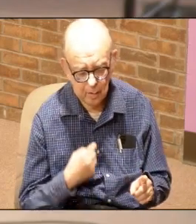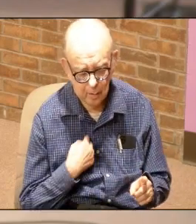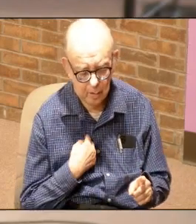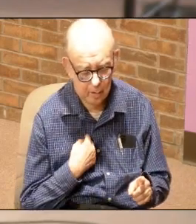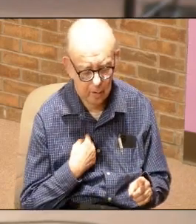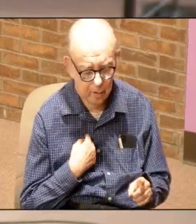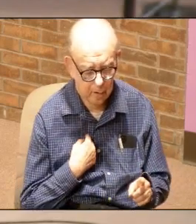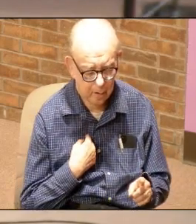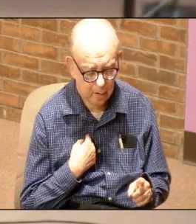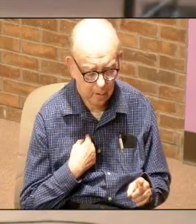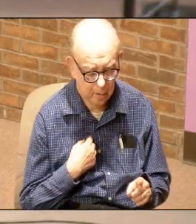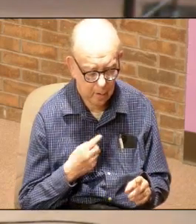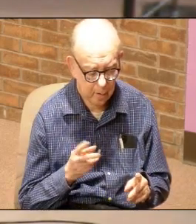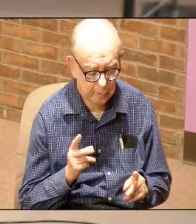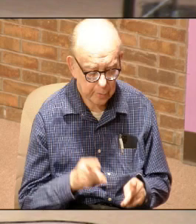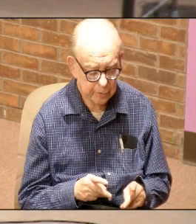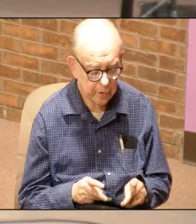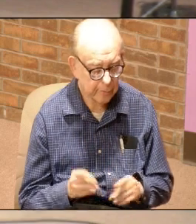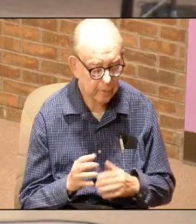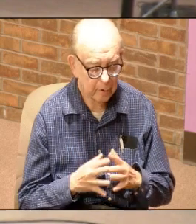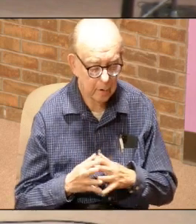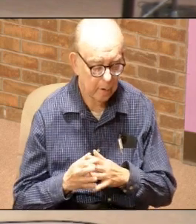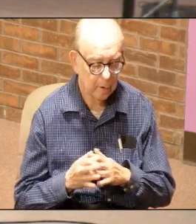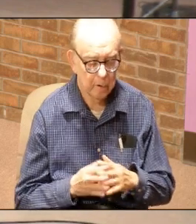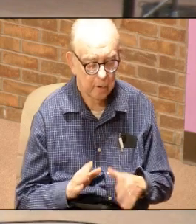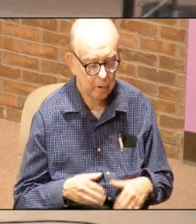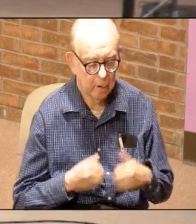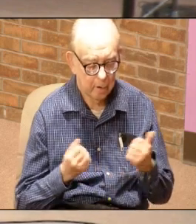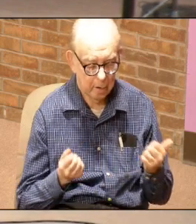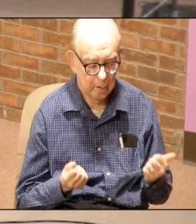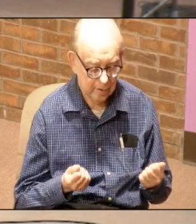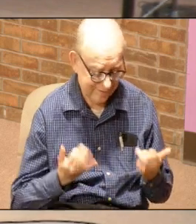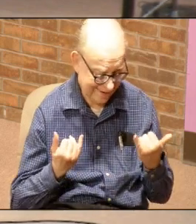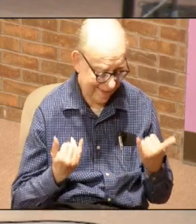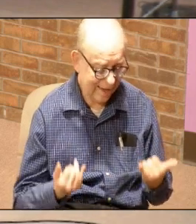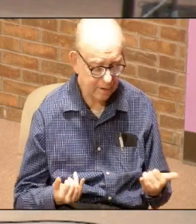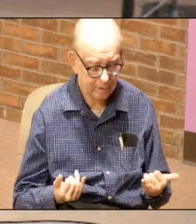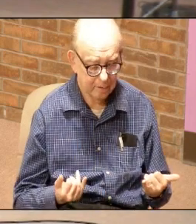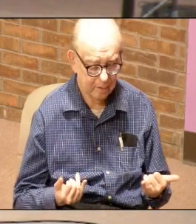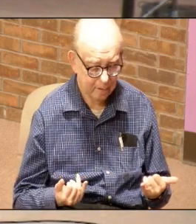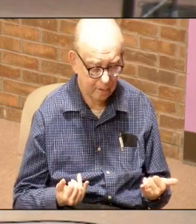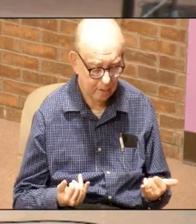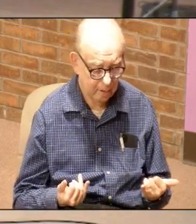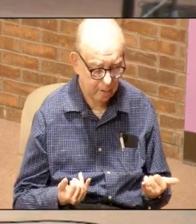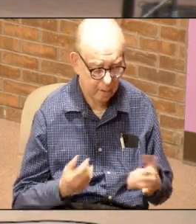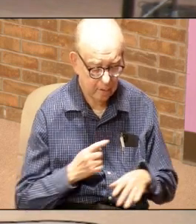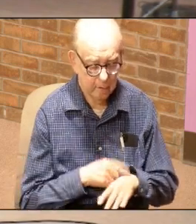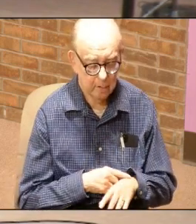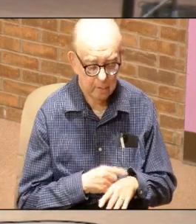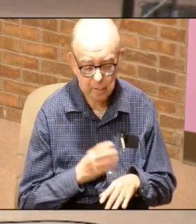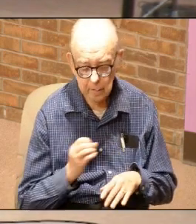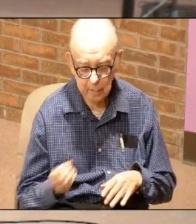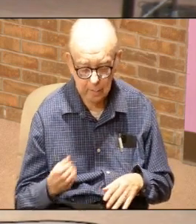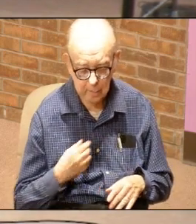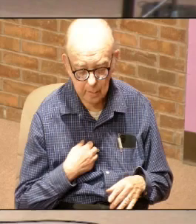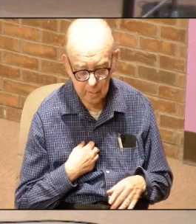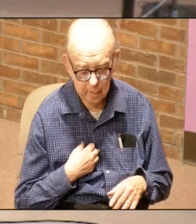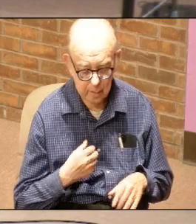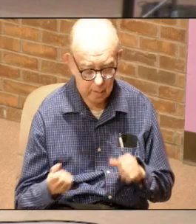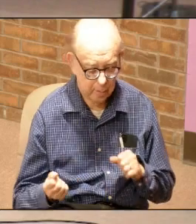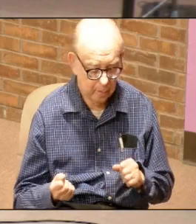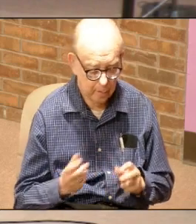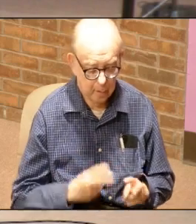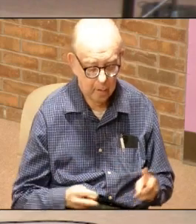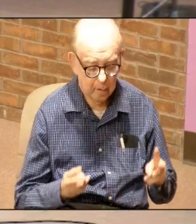I'm a citizen of America and I'm living in the present time. So I'm taking on